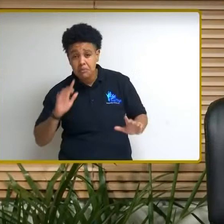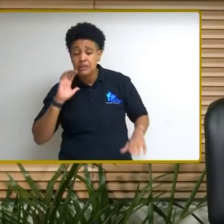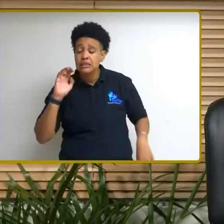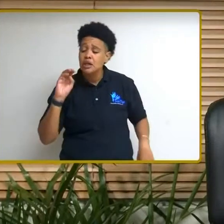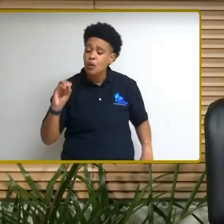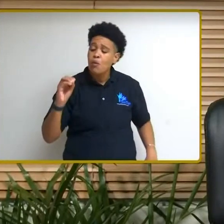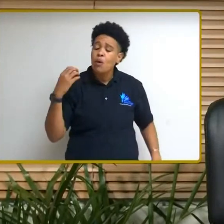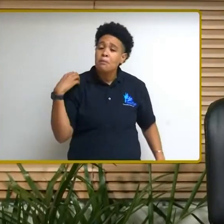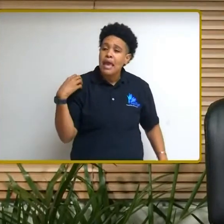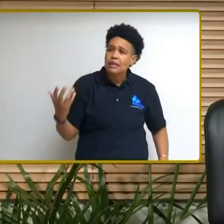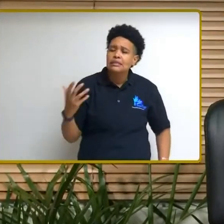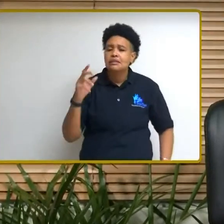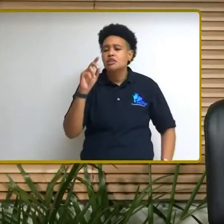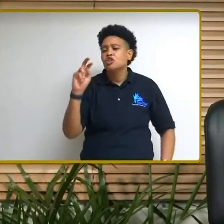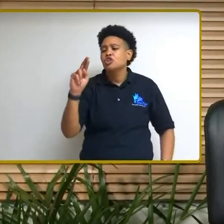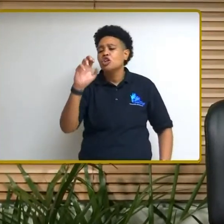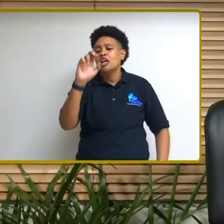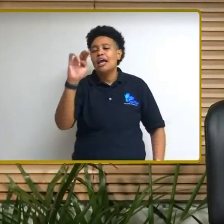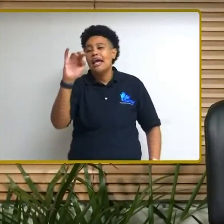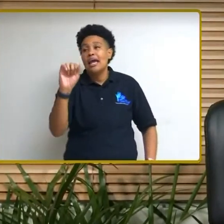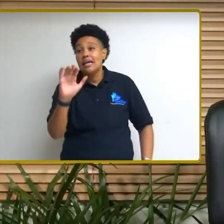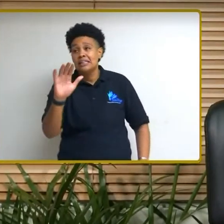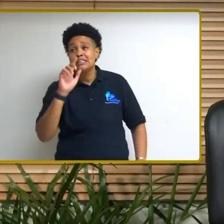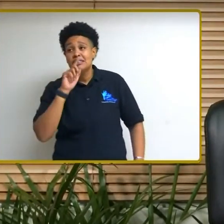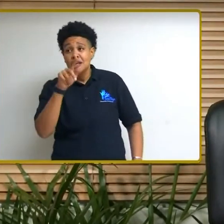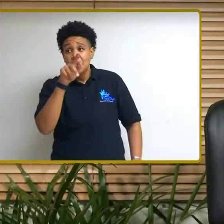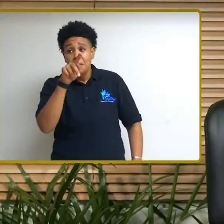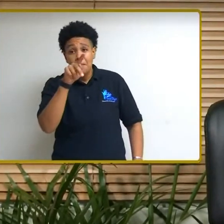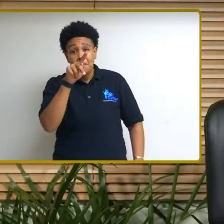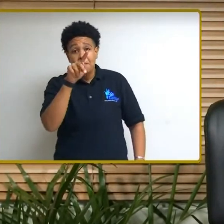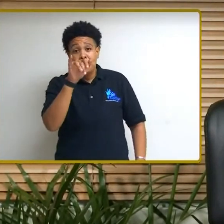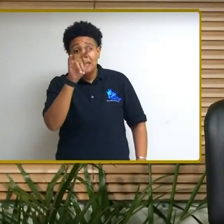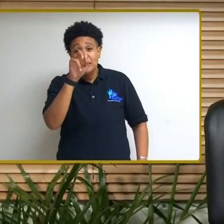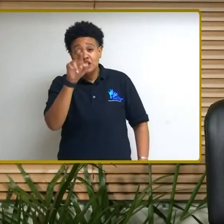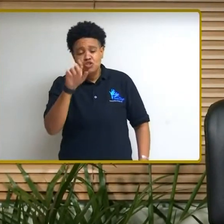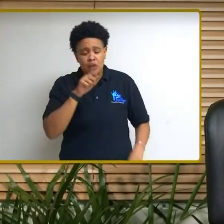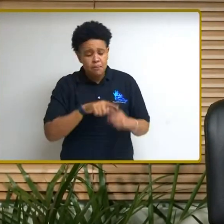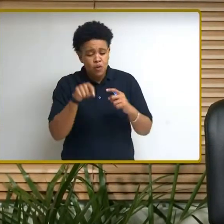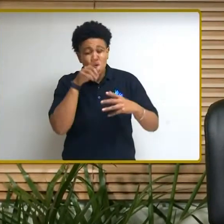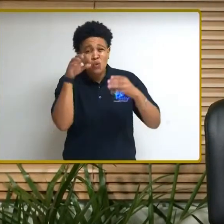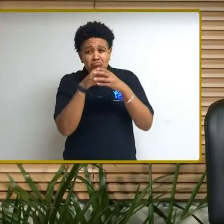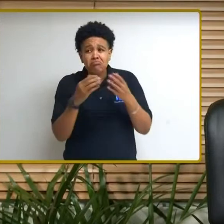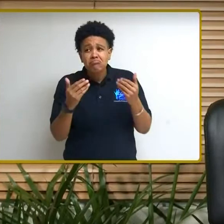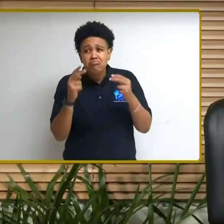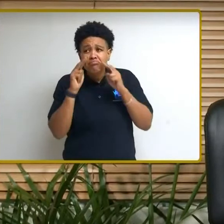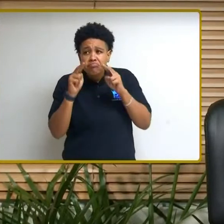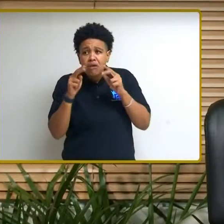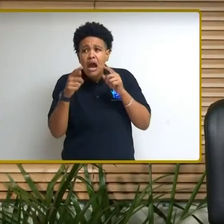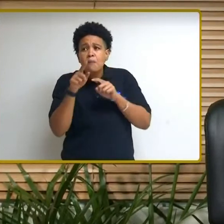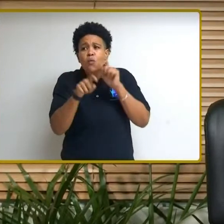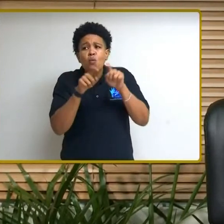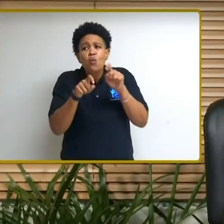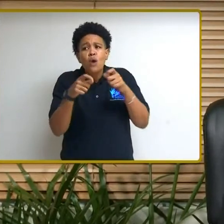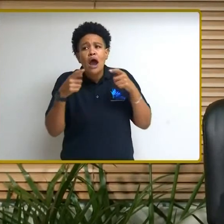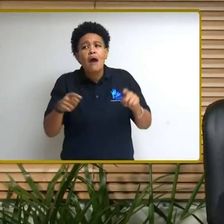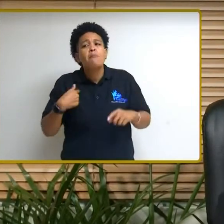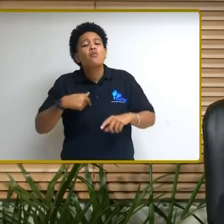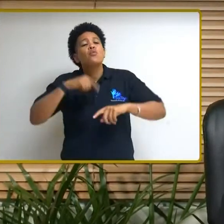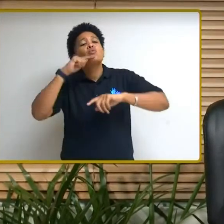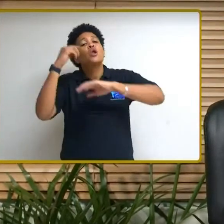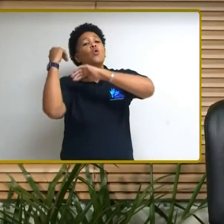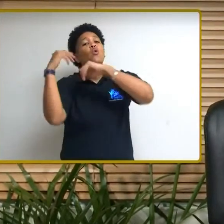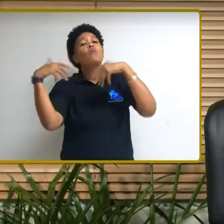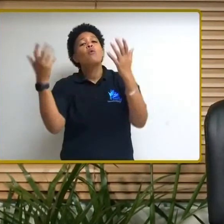CMO, the PS, Dr. Ennis, Pitre, and of course those who came on and asked questions. We hope